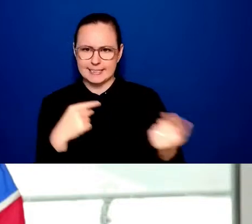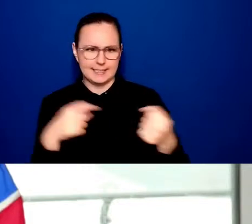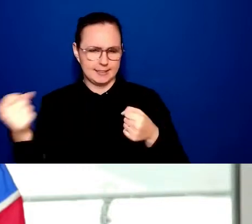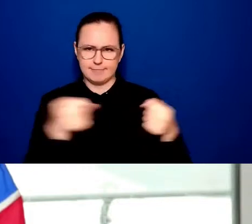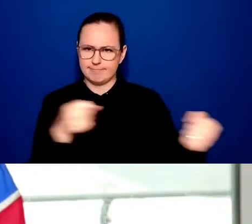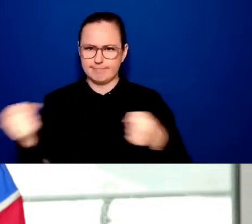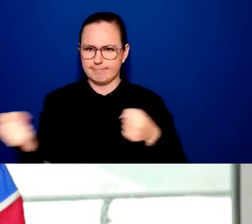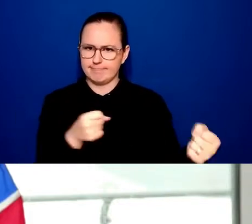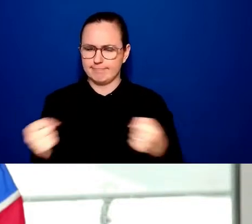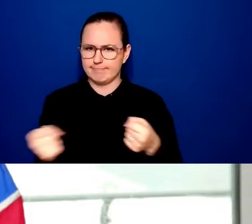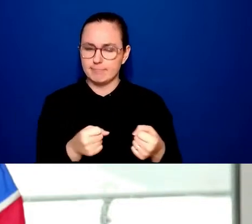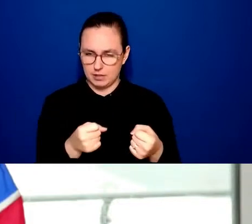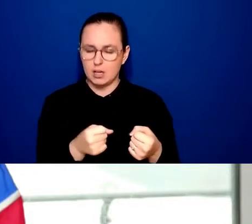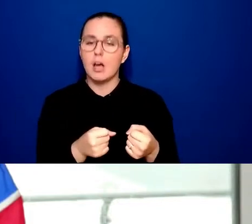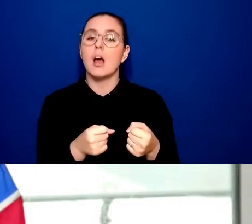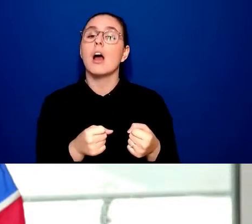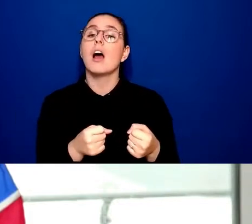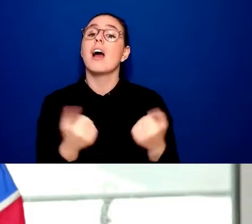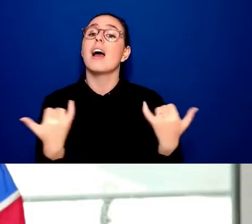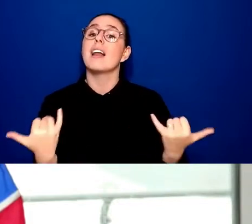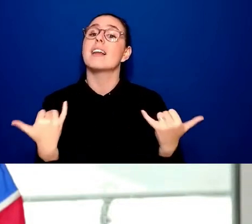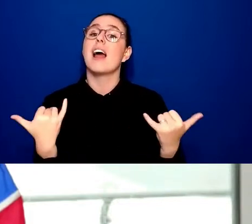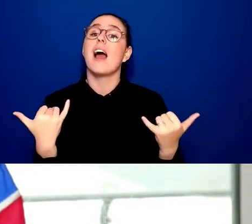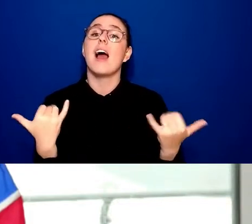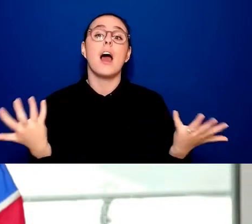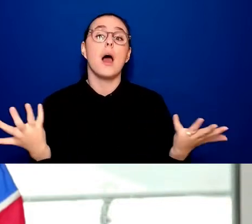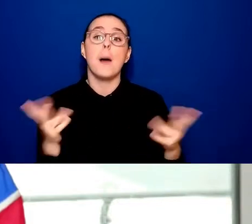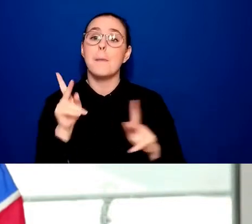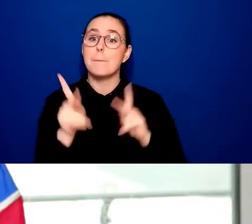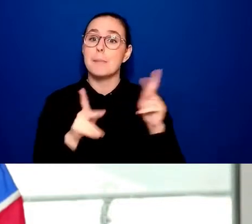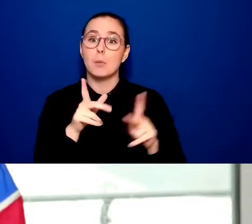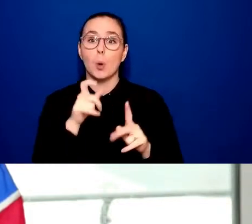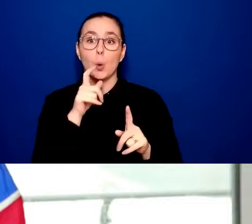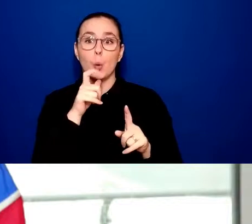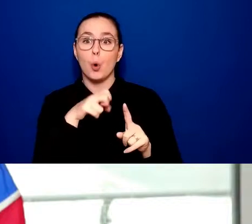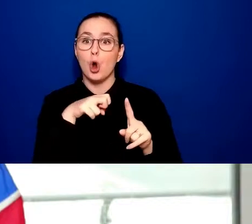list. Today, the total number of contact tracers in the province is